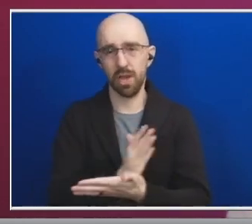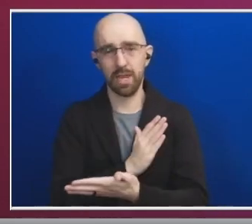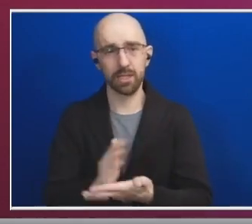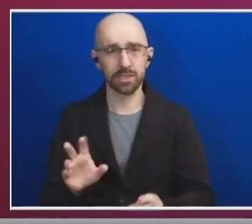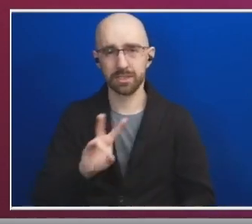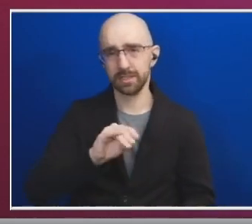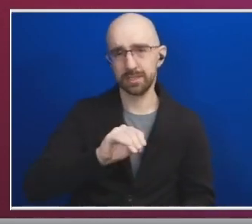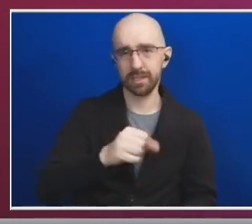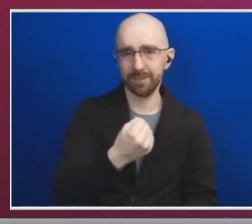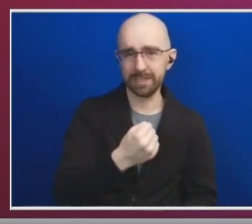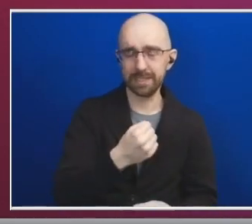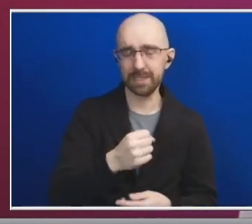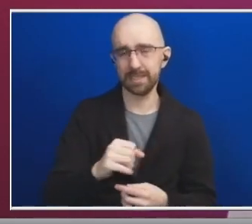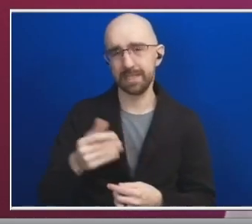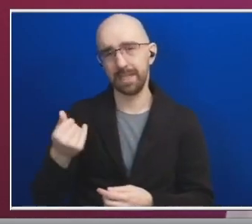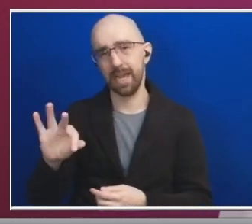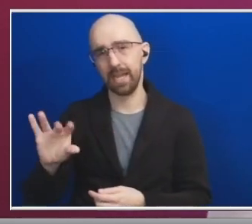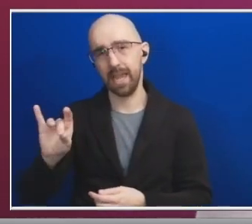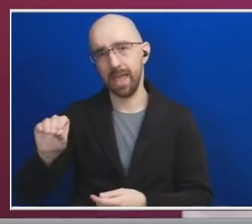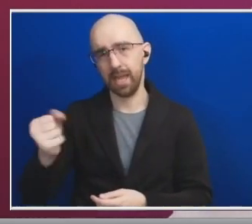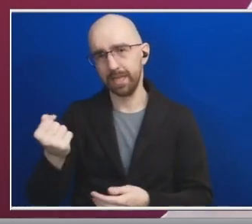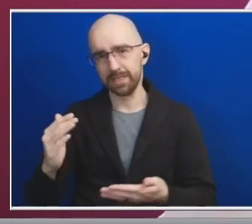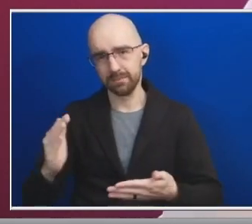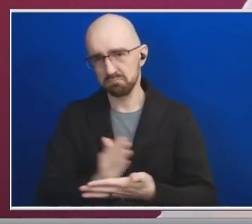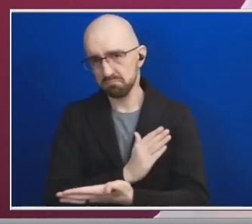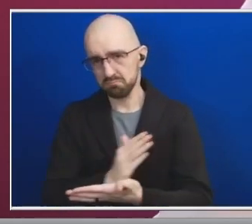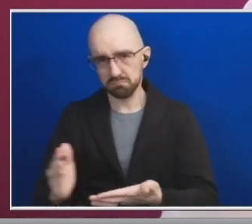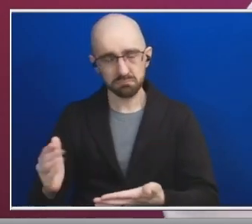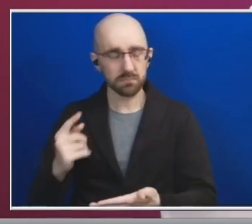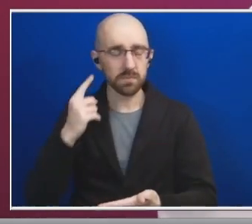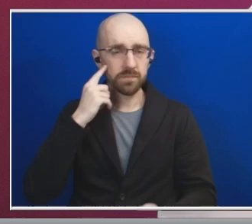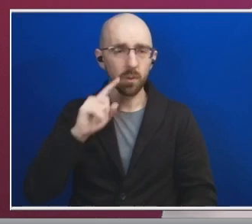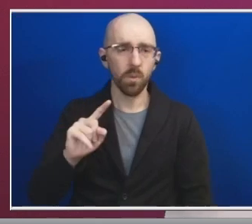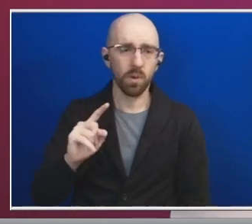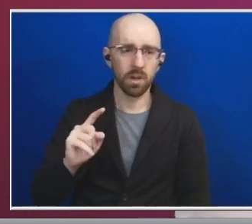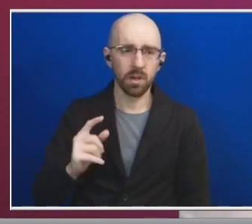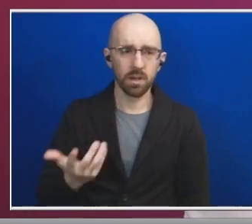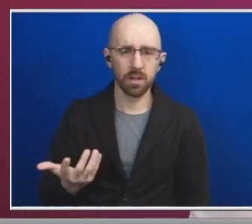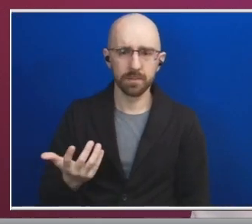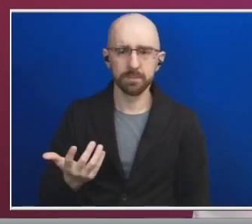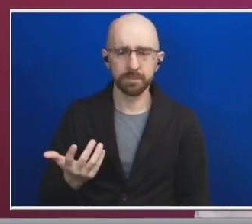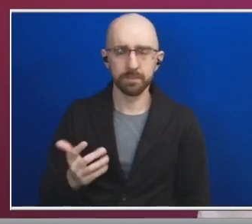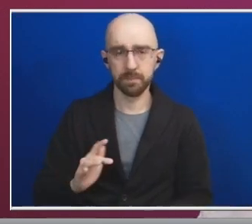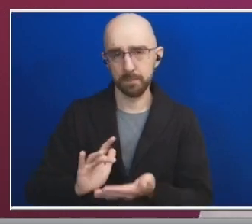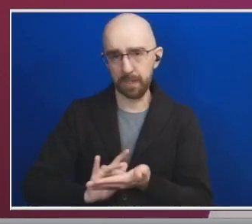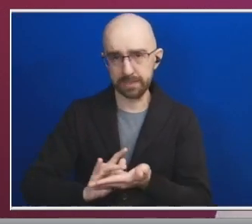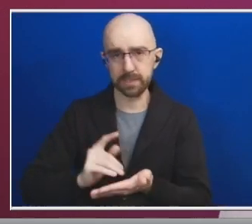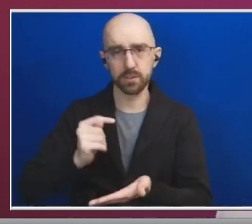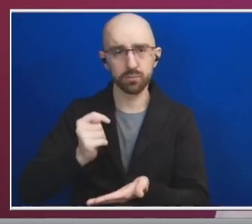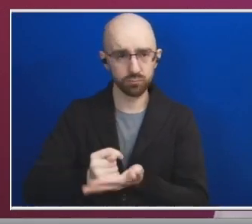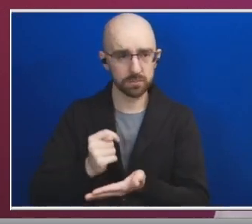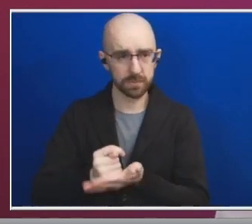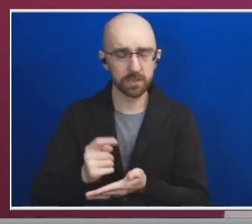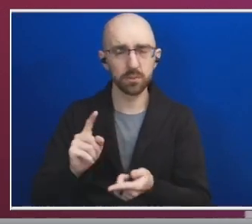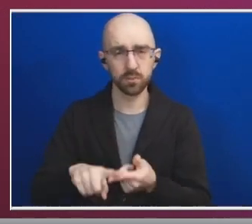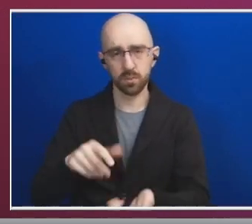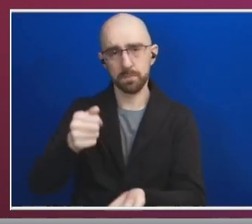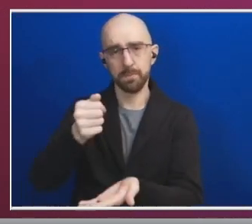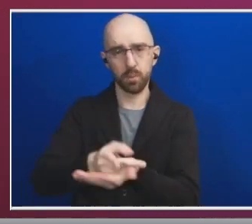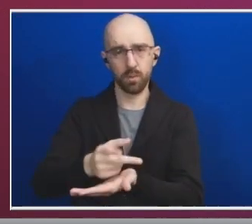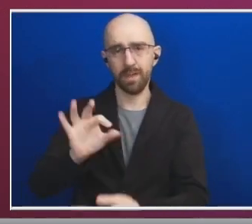at 1980. In order for a medicine or treatment to be approved by the FDA, if it was